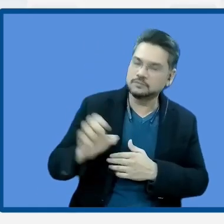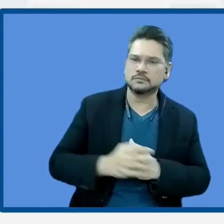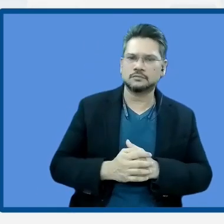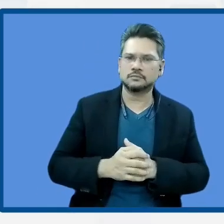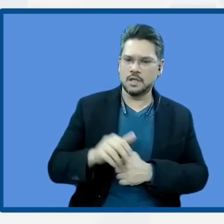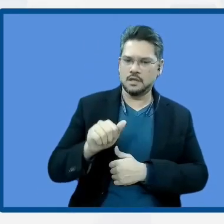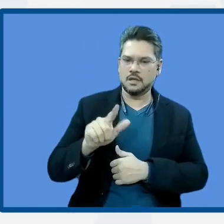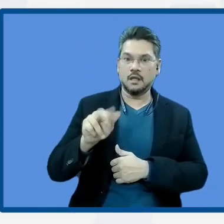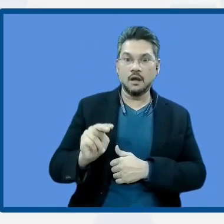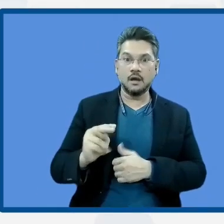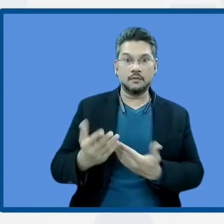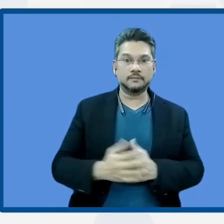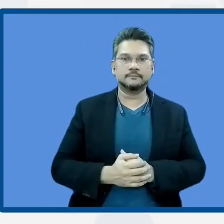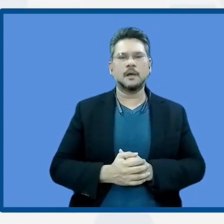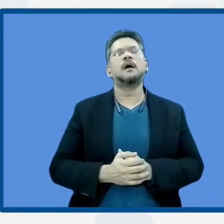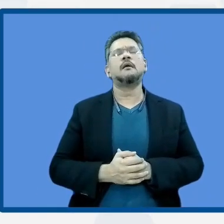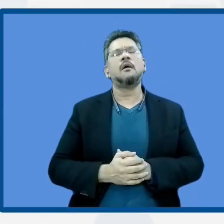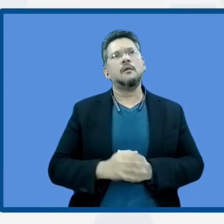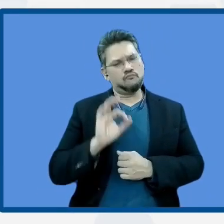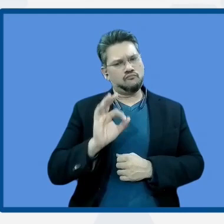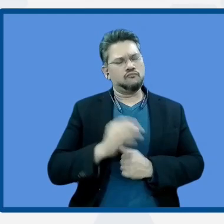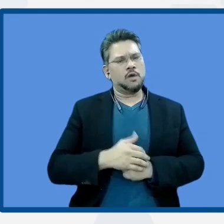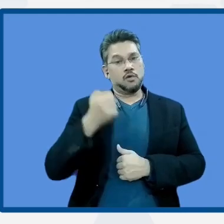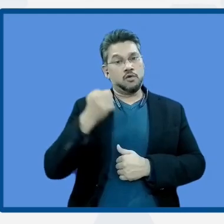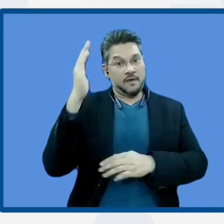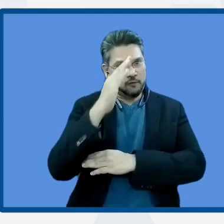Well, very quickly, good afternoon.